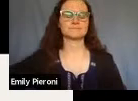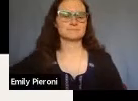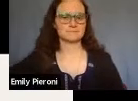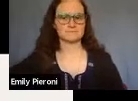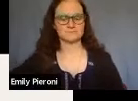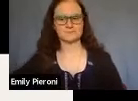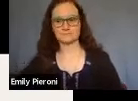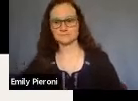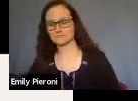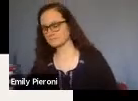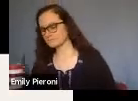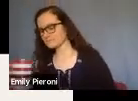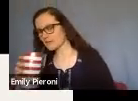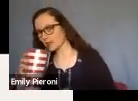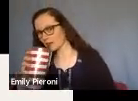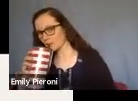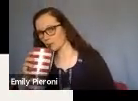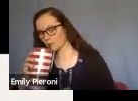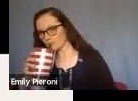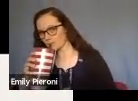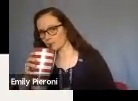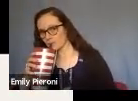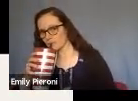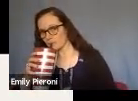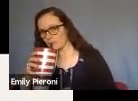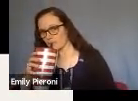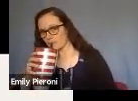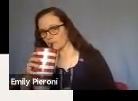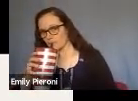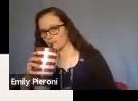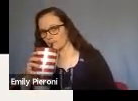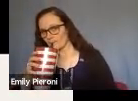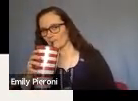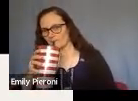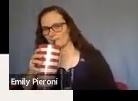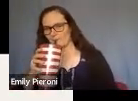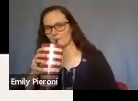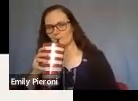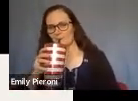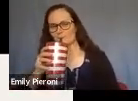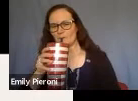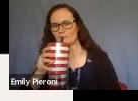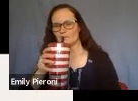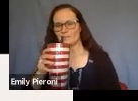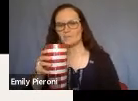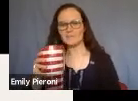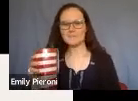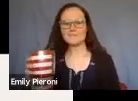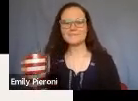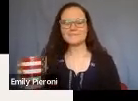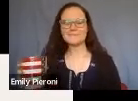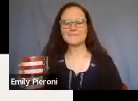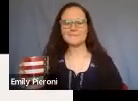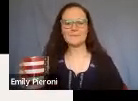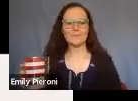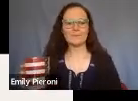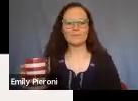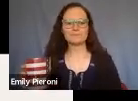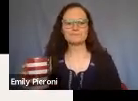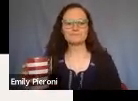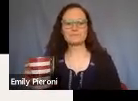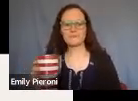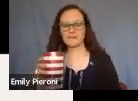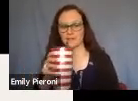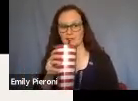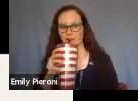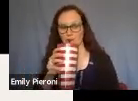us? Yep, I can see you. All right then. Hi everyone. So